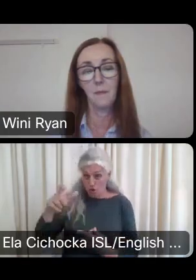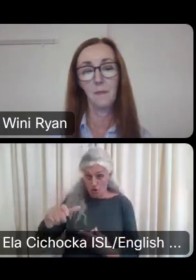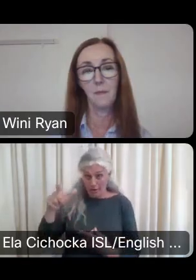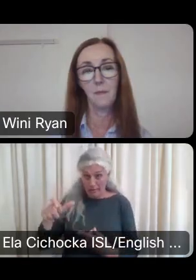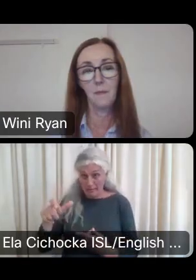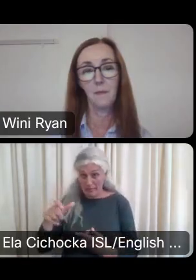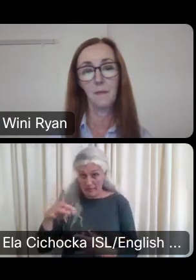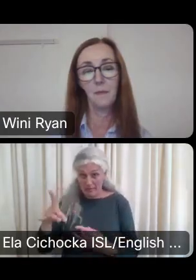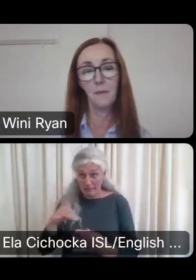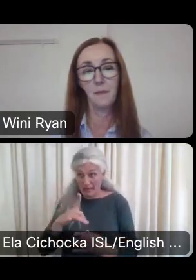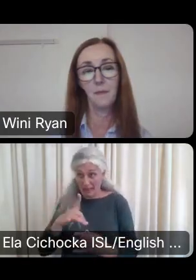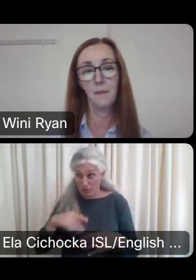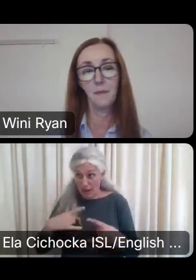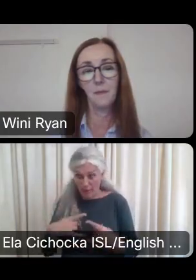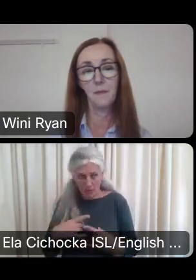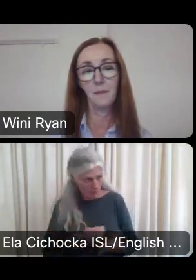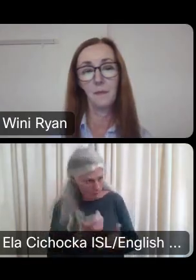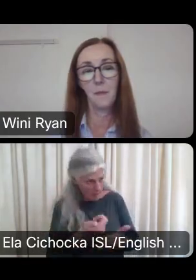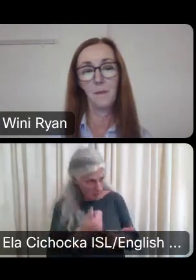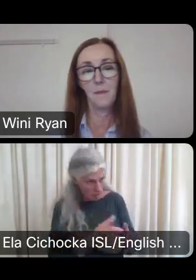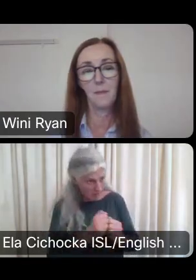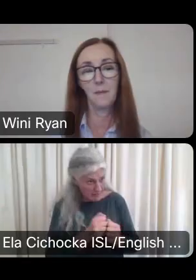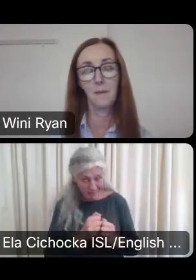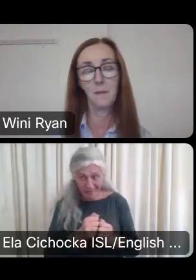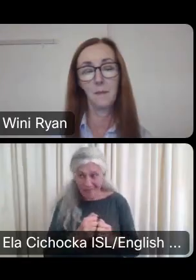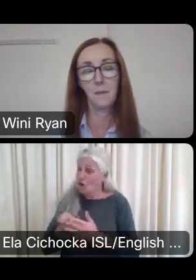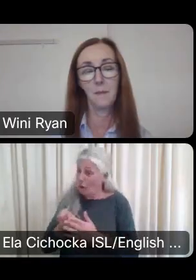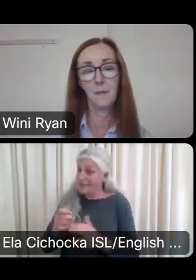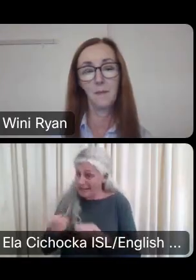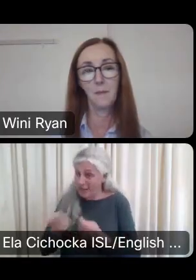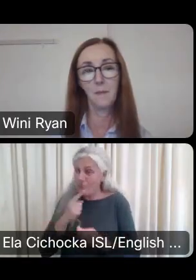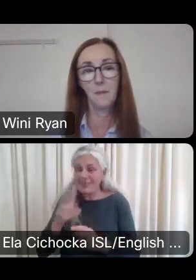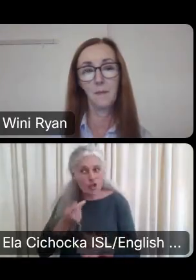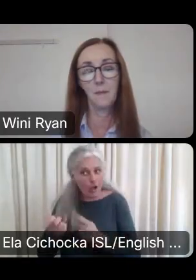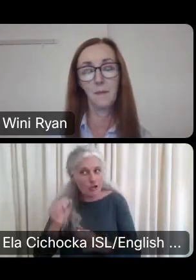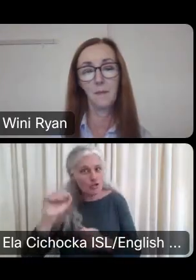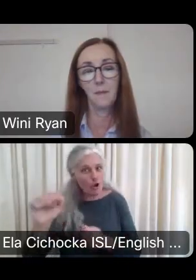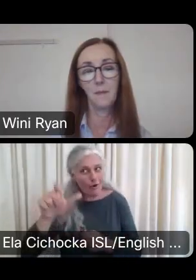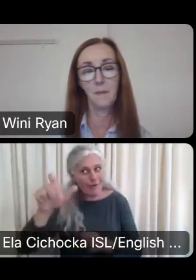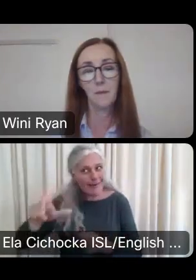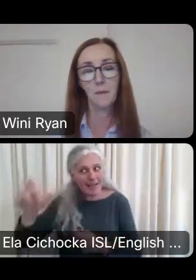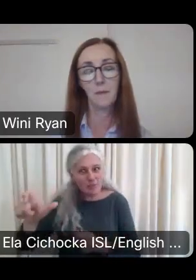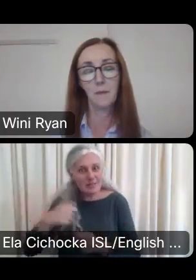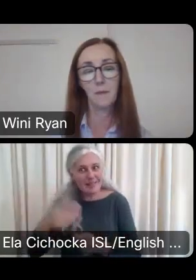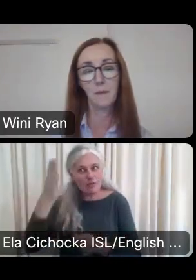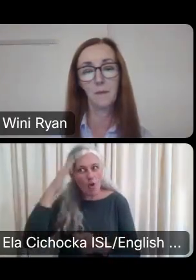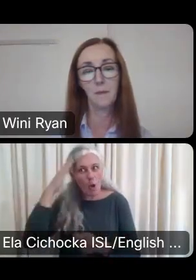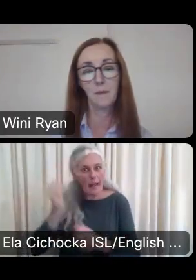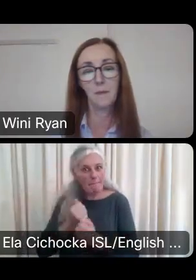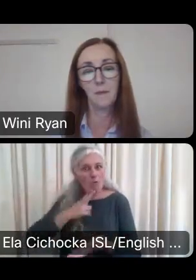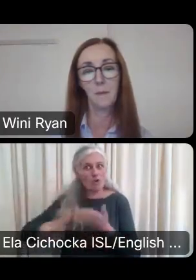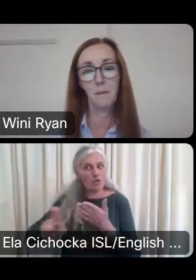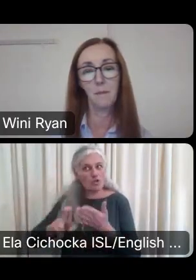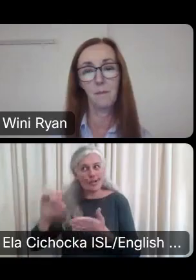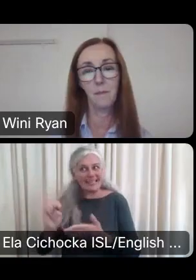gotten complaints? Complaints I can handle. What I can't handle is your customers' inexplicable knowledge of InsureCare's inner workings.